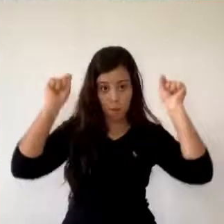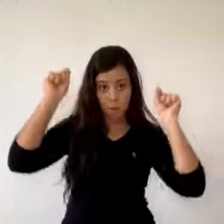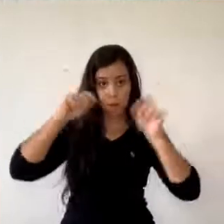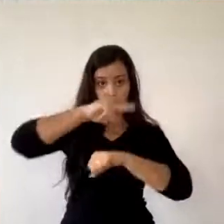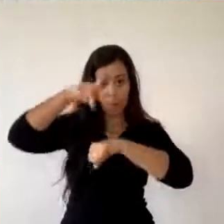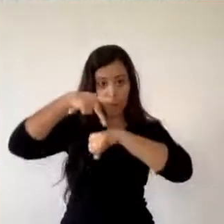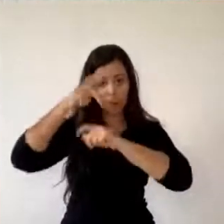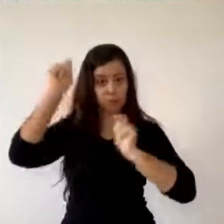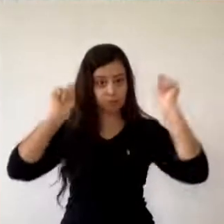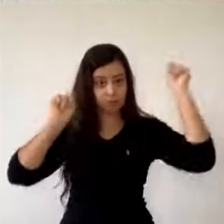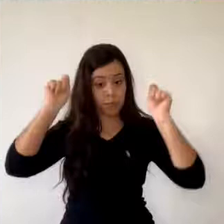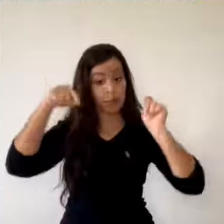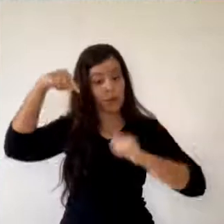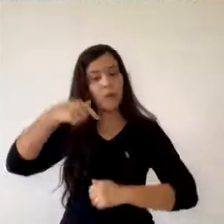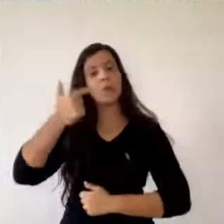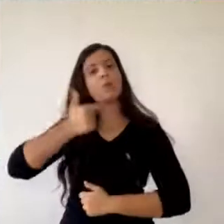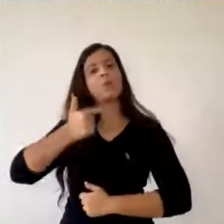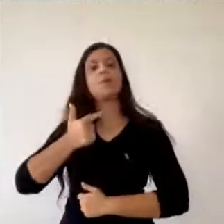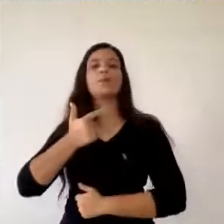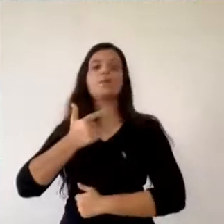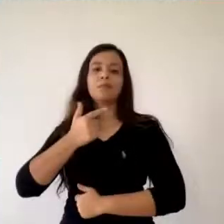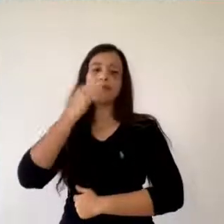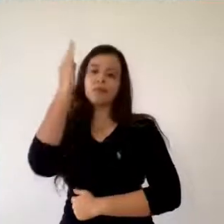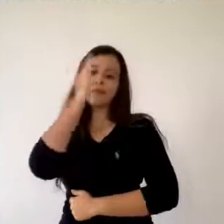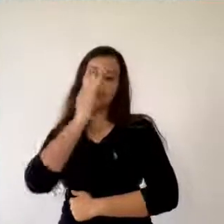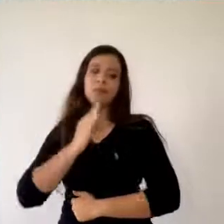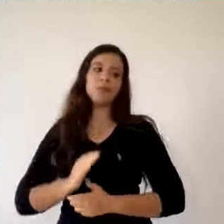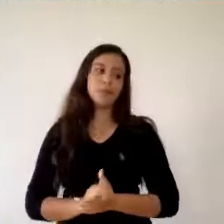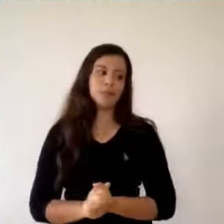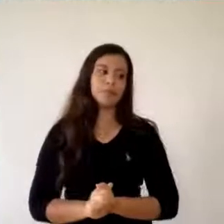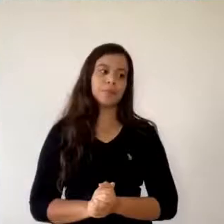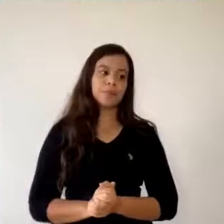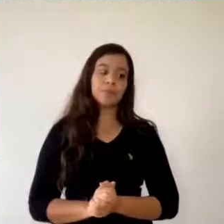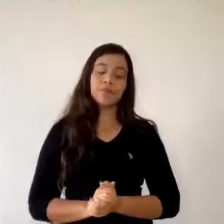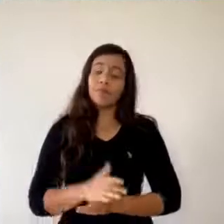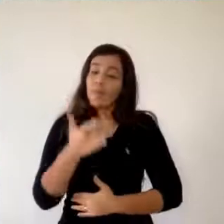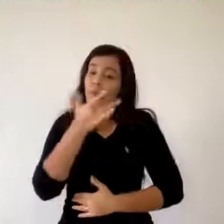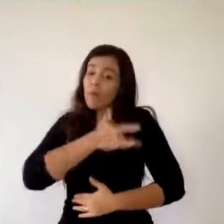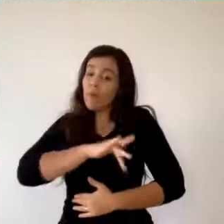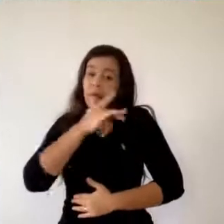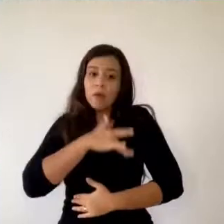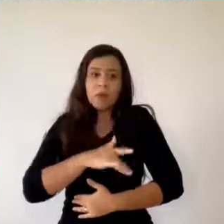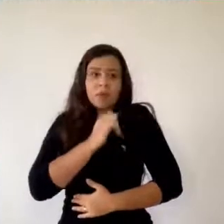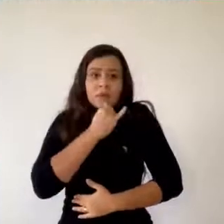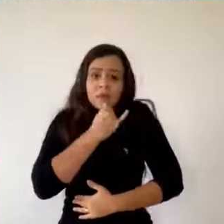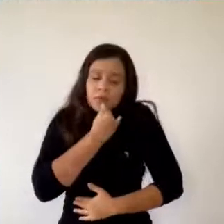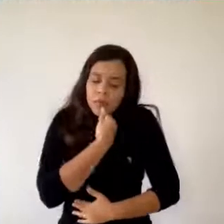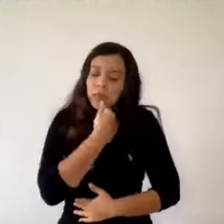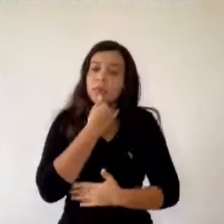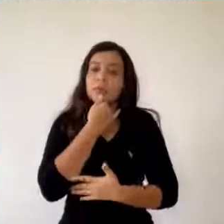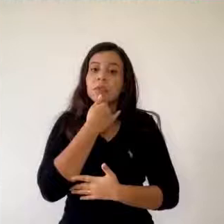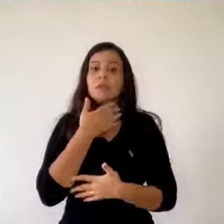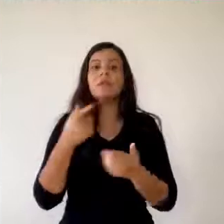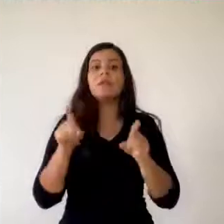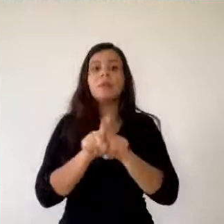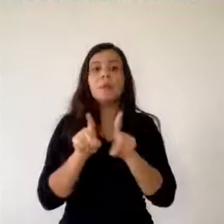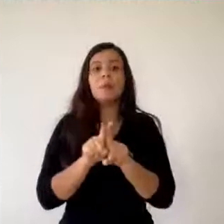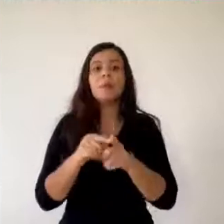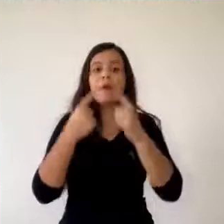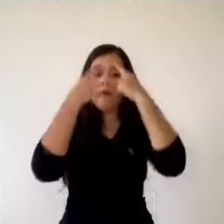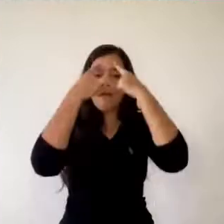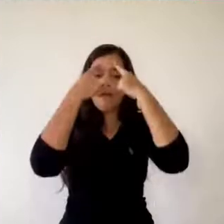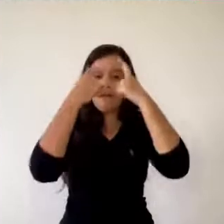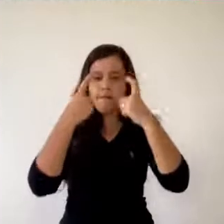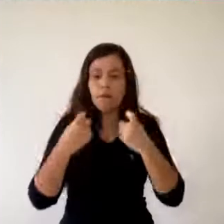country in feminicide rate, just half our number, half our percentages. And when we talk